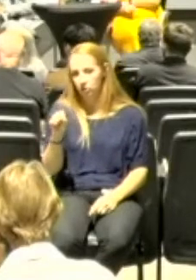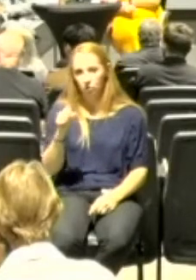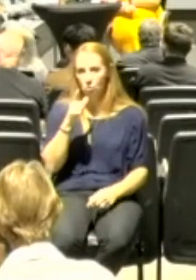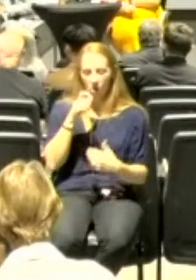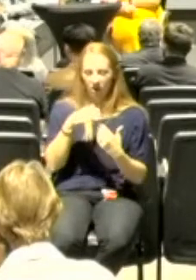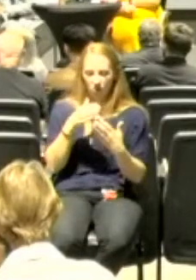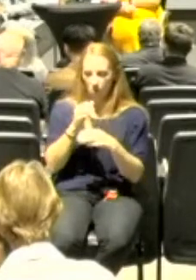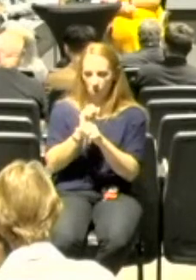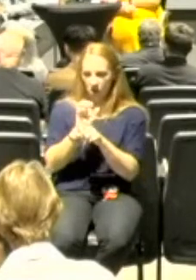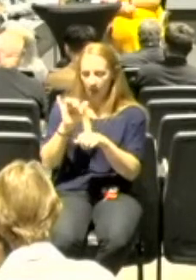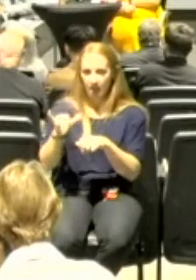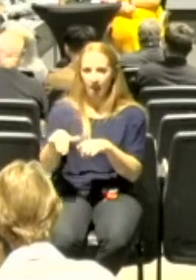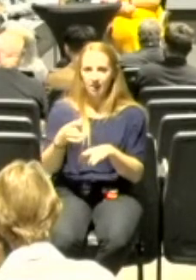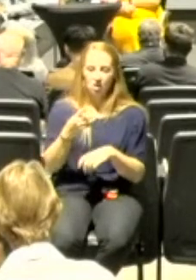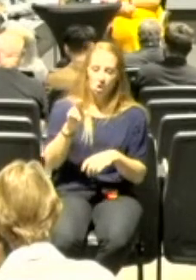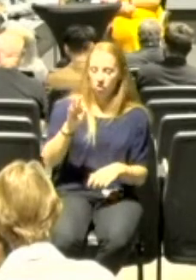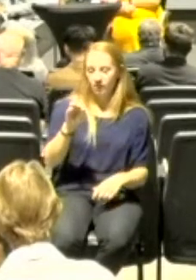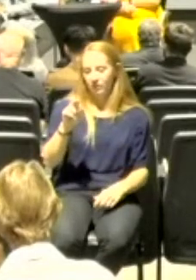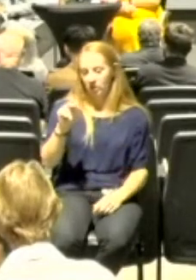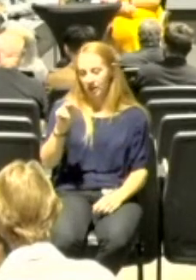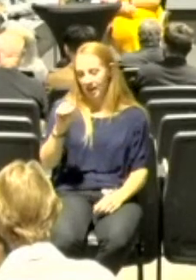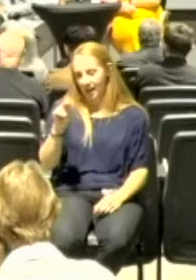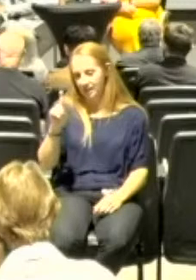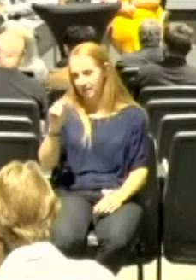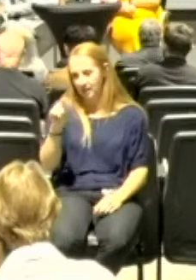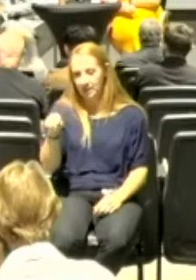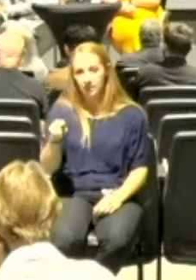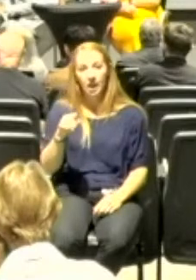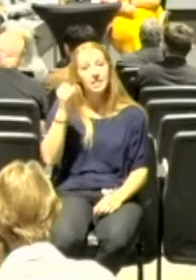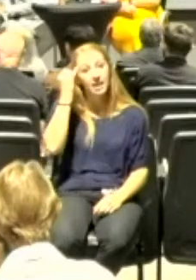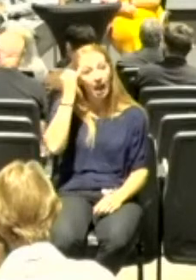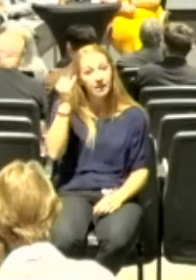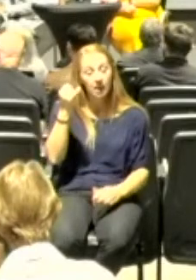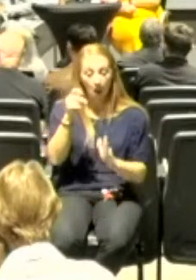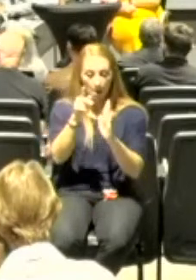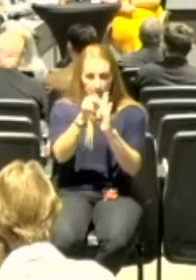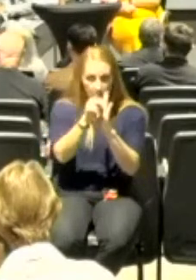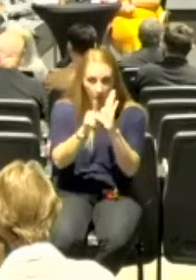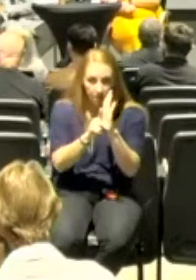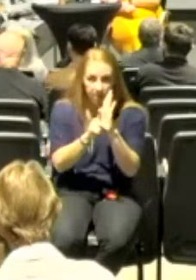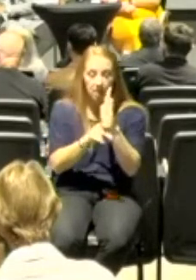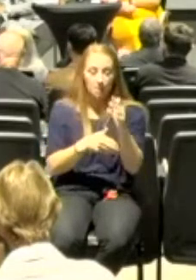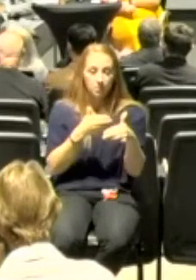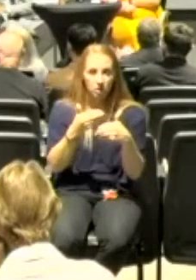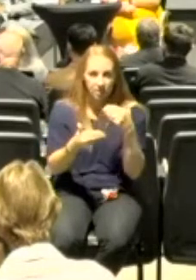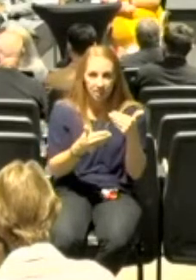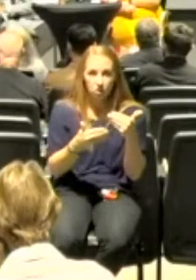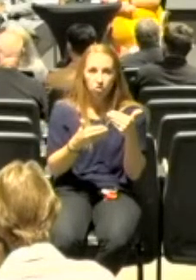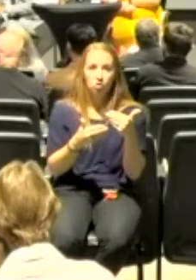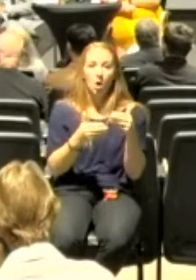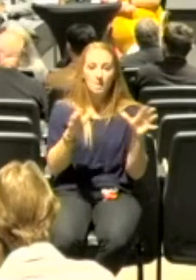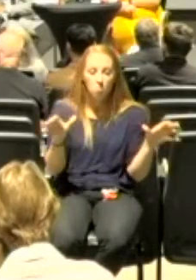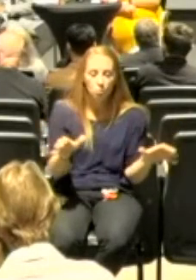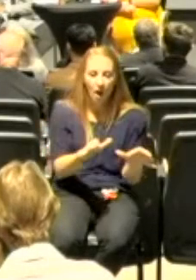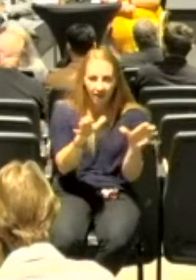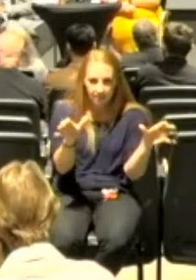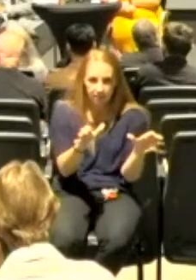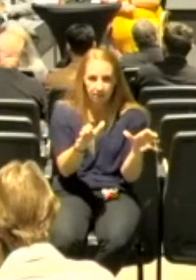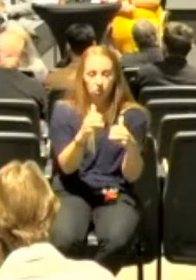this, with also Dr. Fernandez, this idea that policy, procedure, practice, and promise are